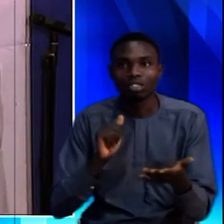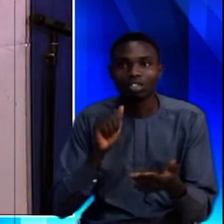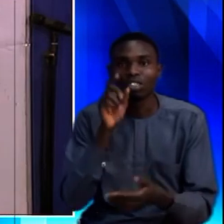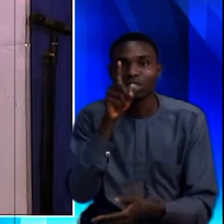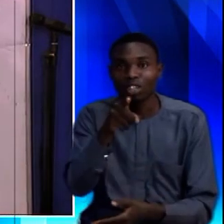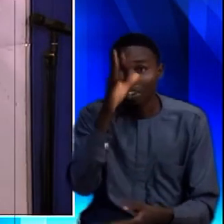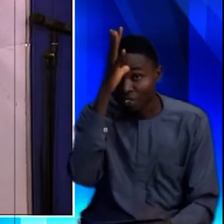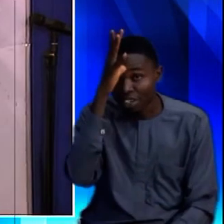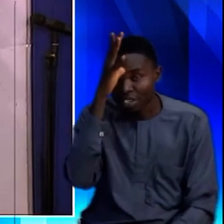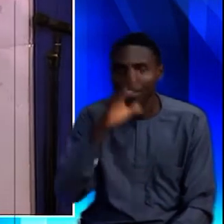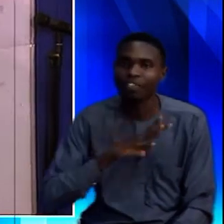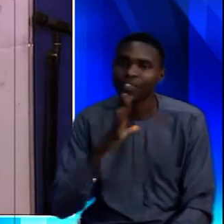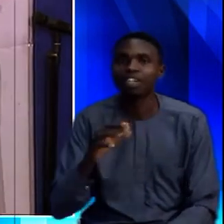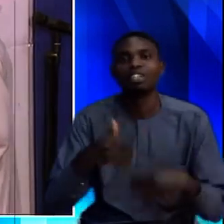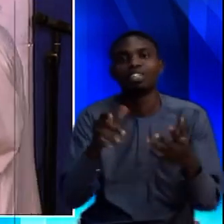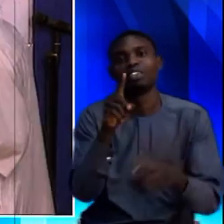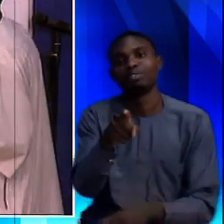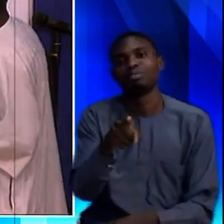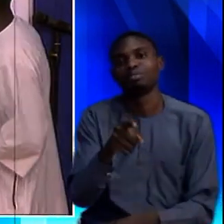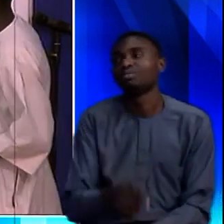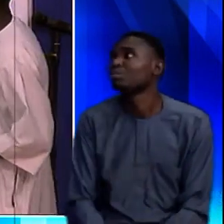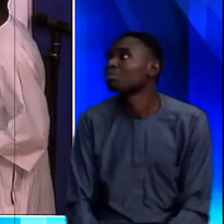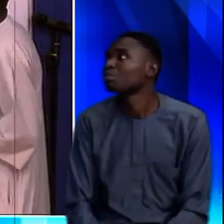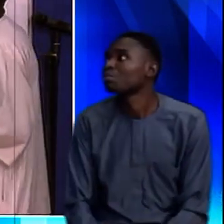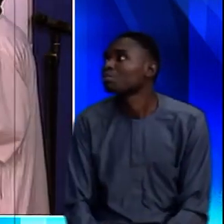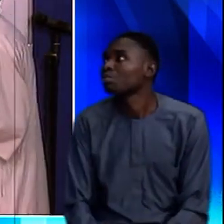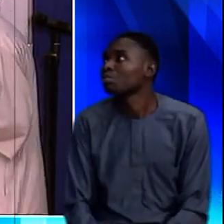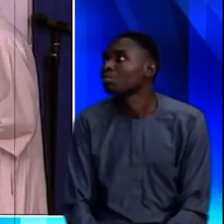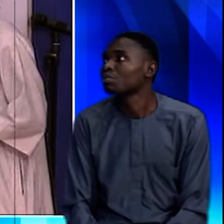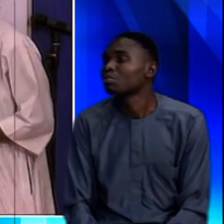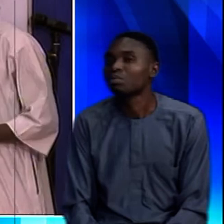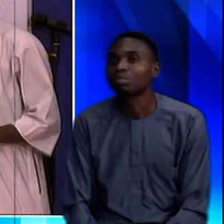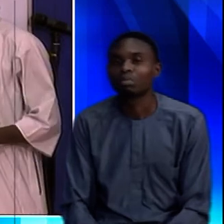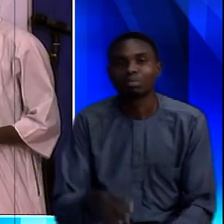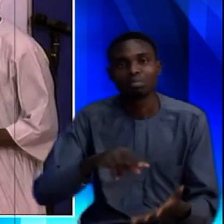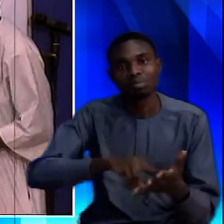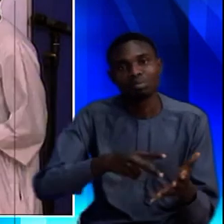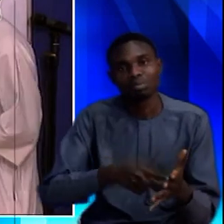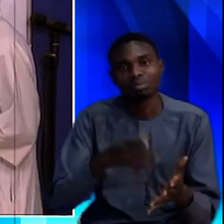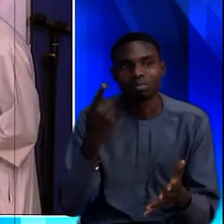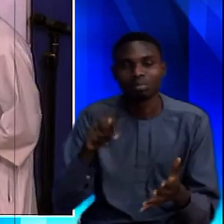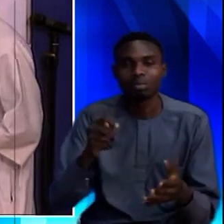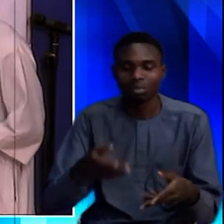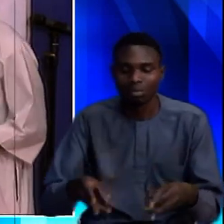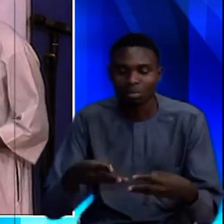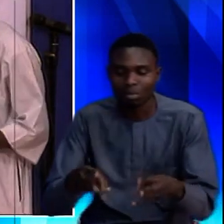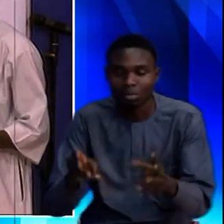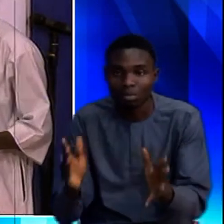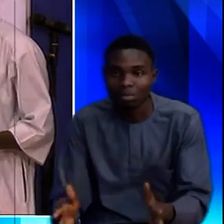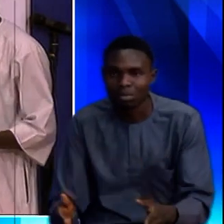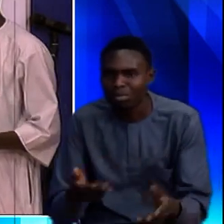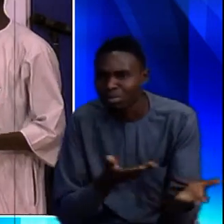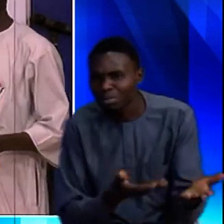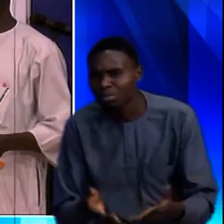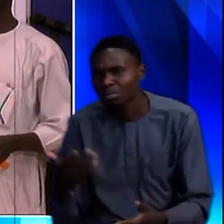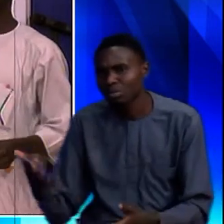Then he bring the goods nearer to the consumers. Are we together? How did he bring nearer